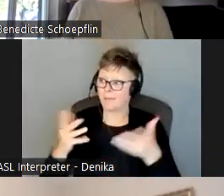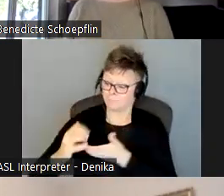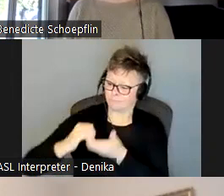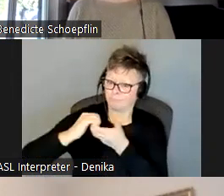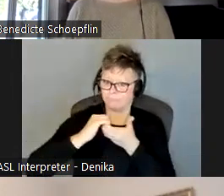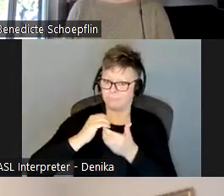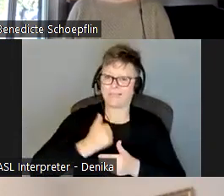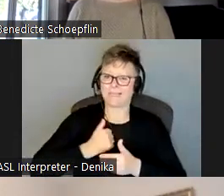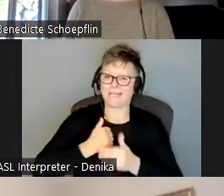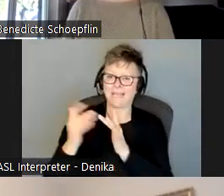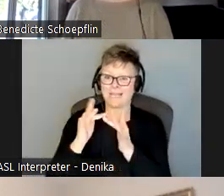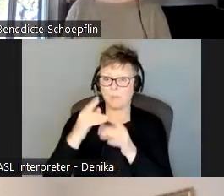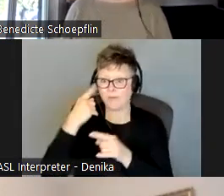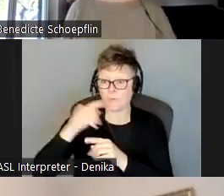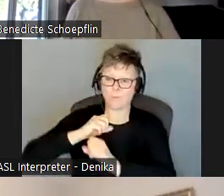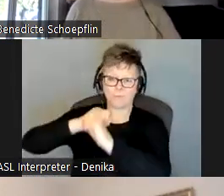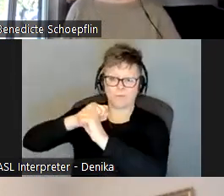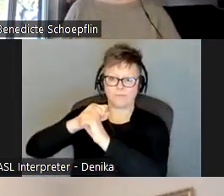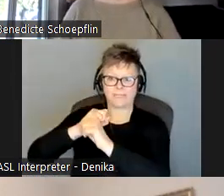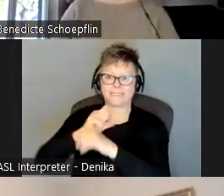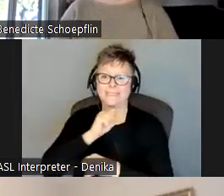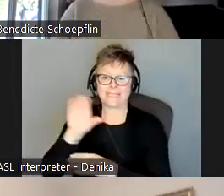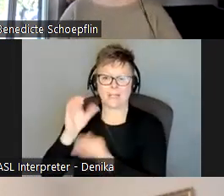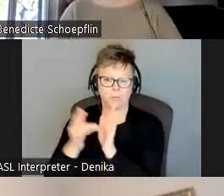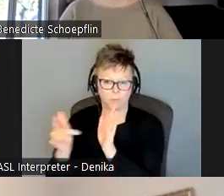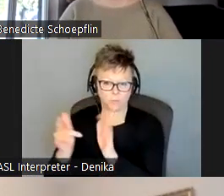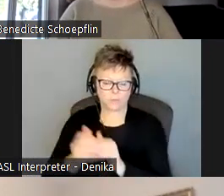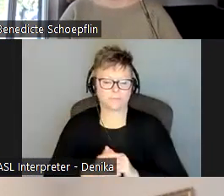Canadian Network for the Prevention of Elder Abuse.